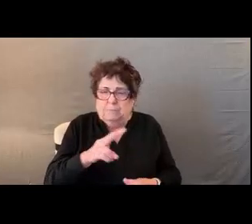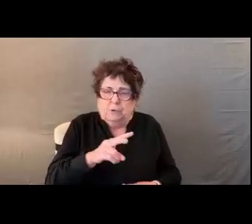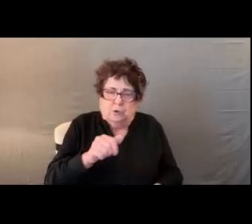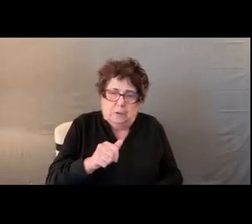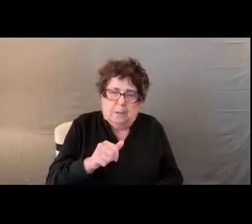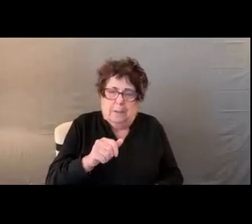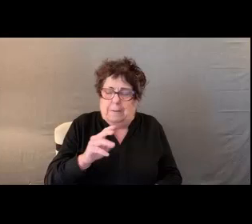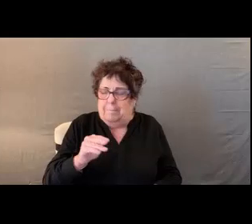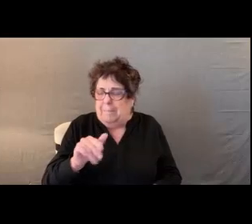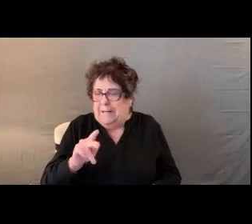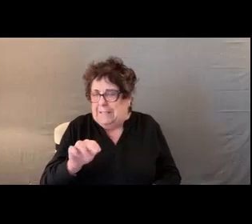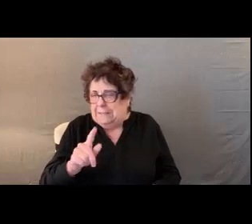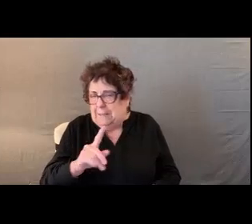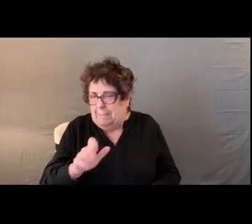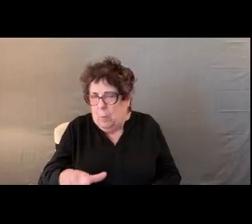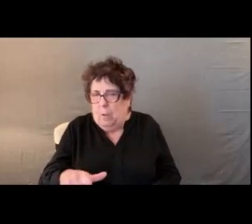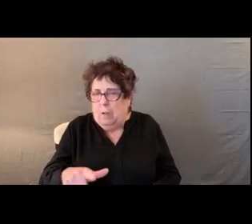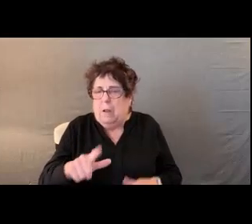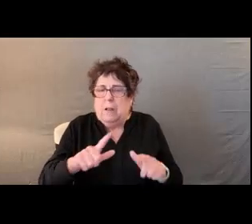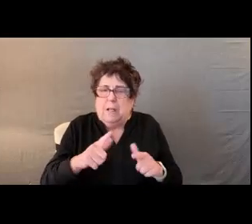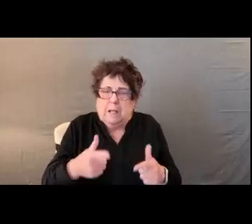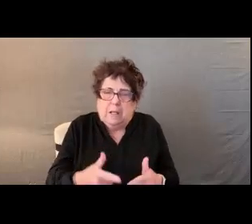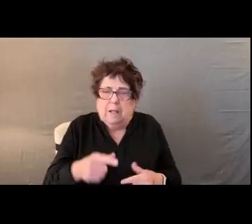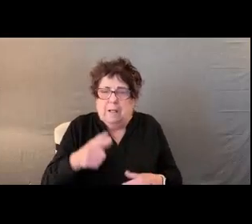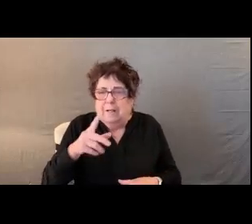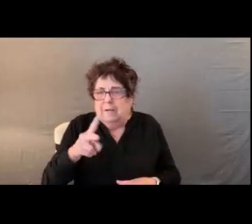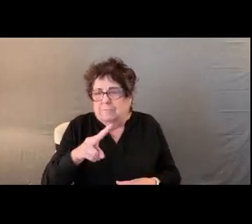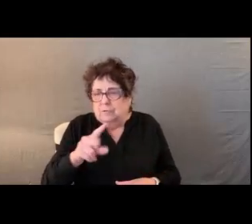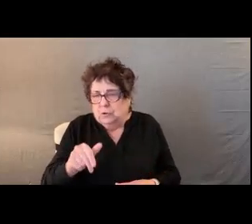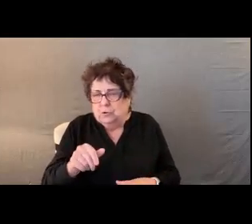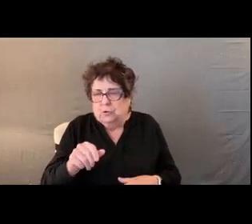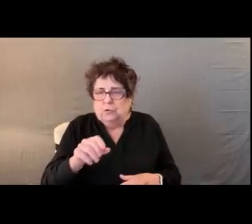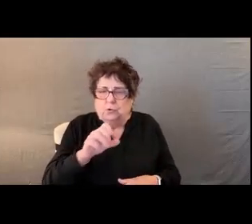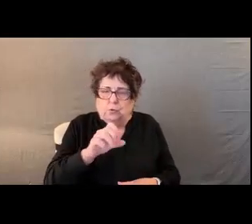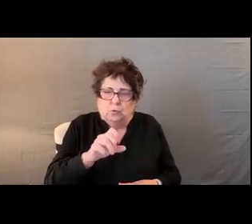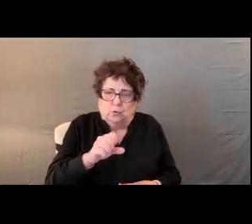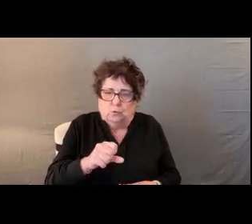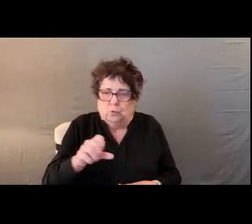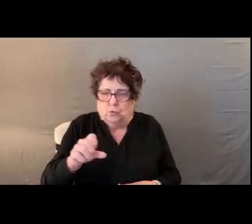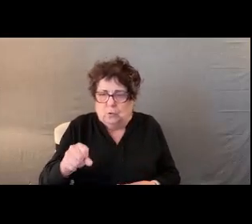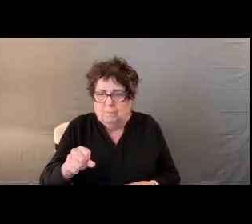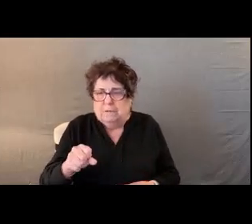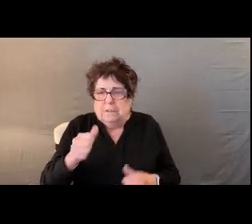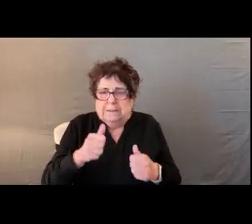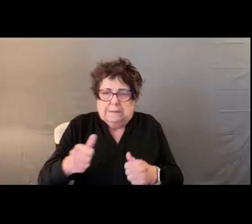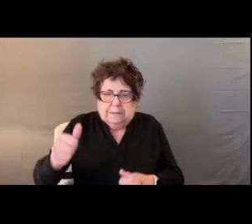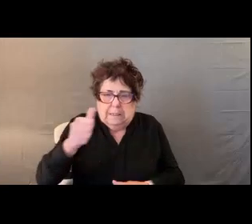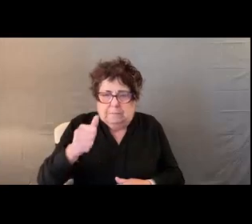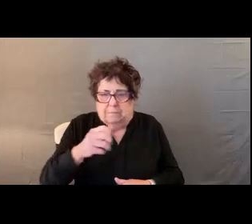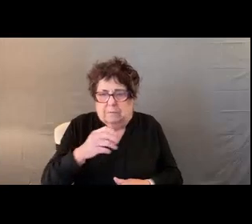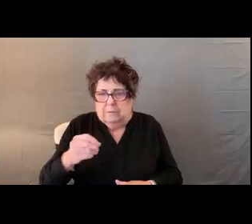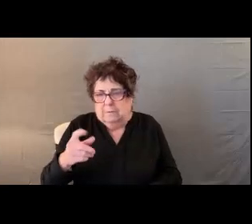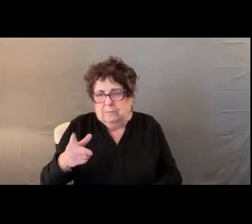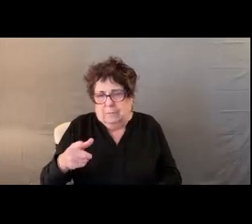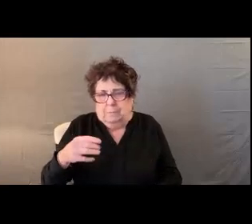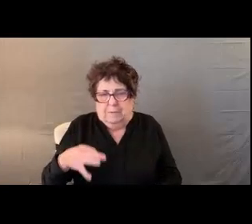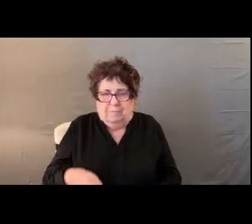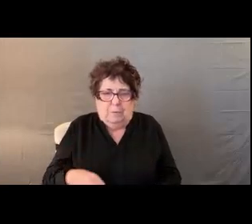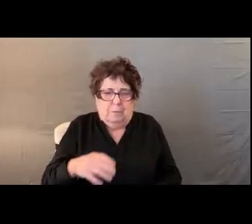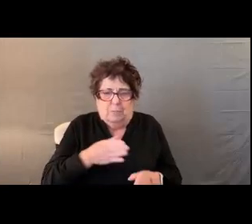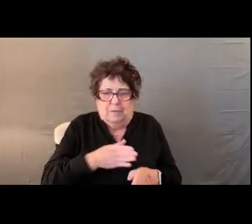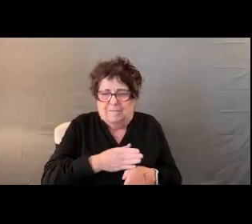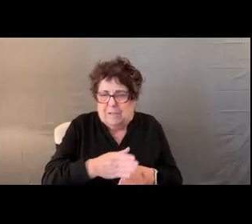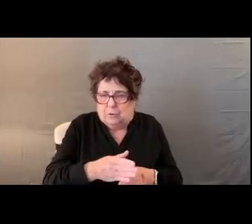Services Executives and the Benefit Professionals Organization. It meant the Virginia